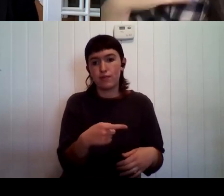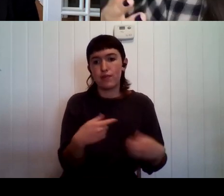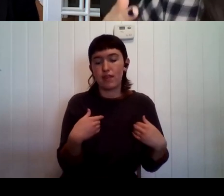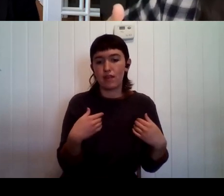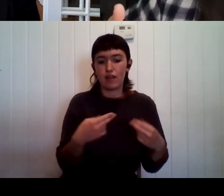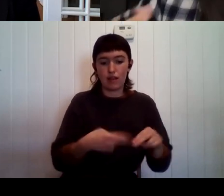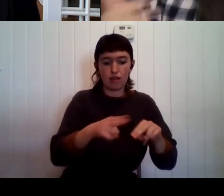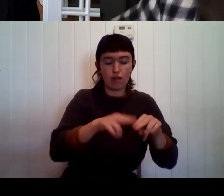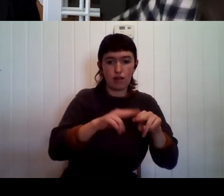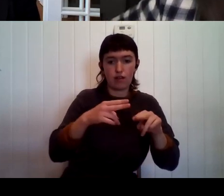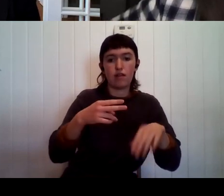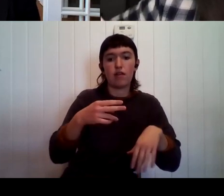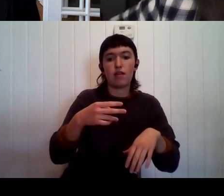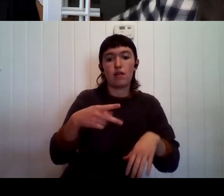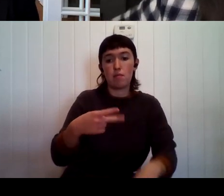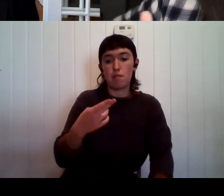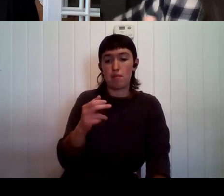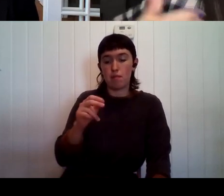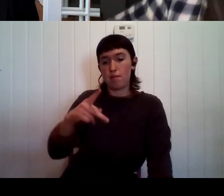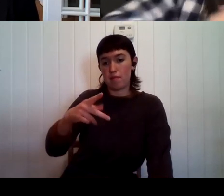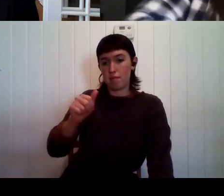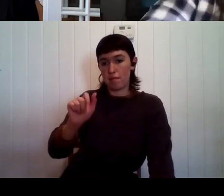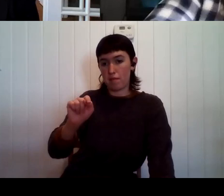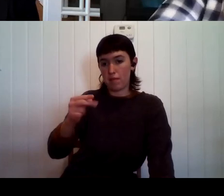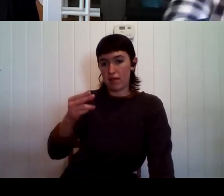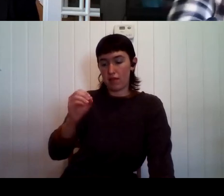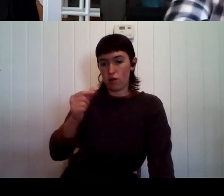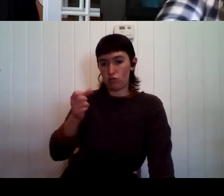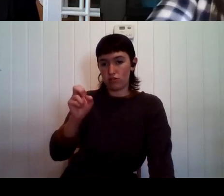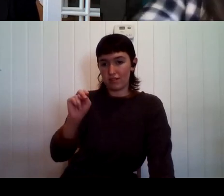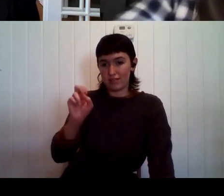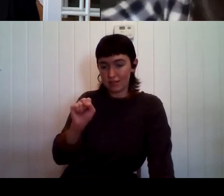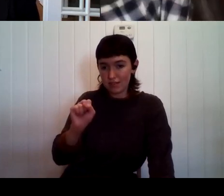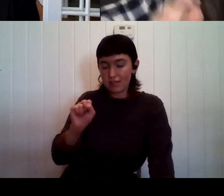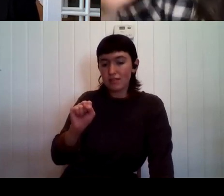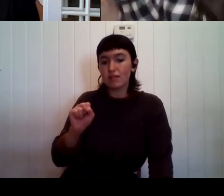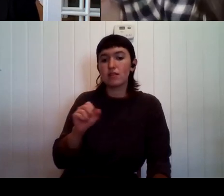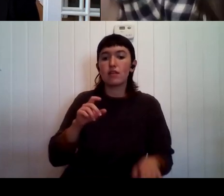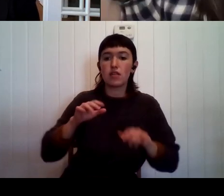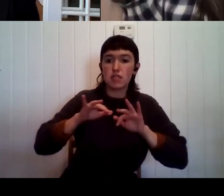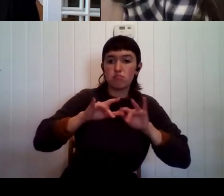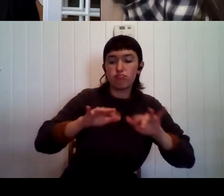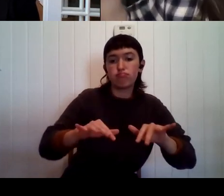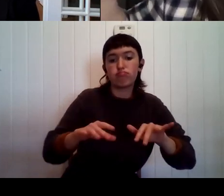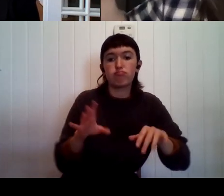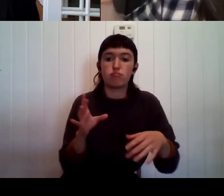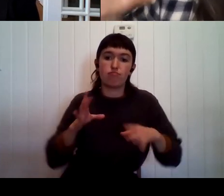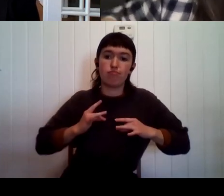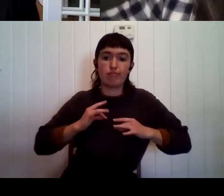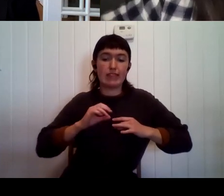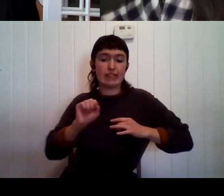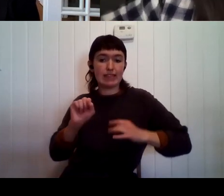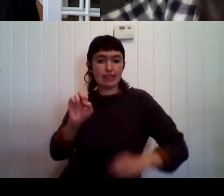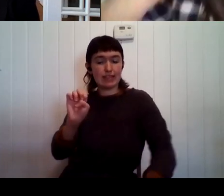able to take over the bodies of the sea stars more than it would in colder water. And so these big, big, big sea